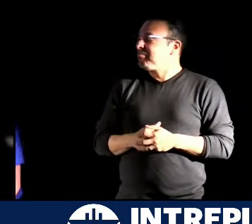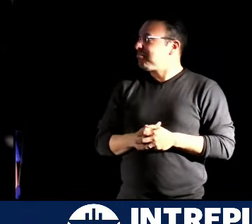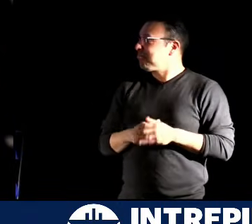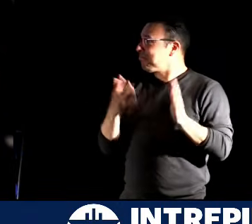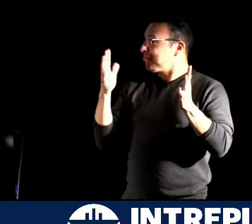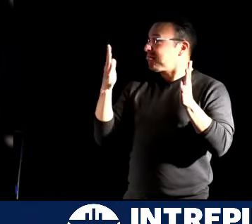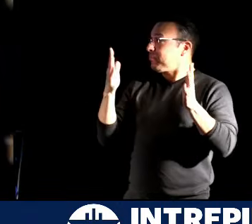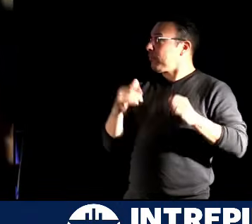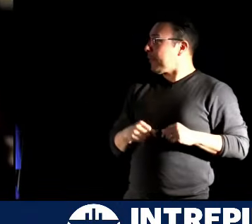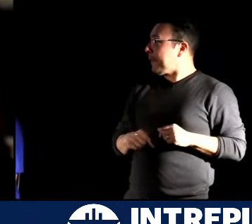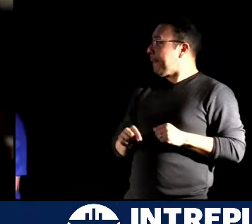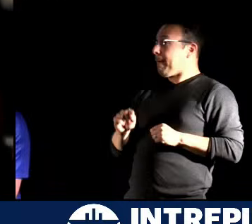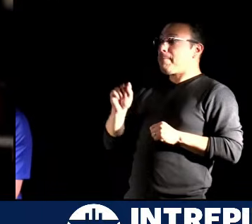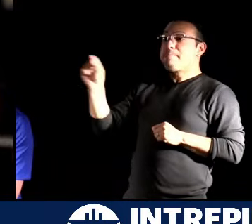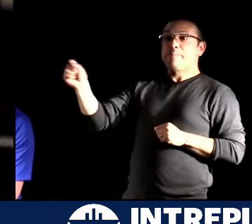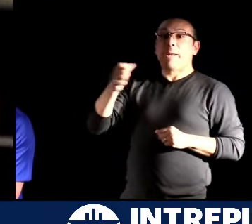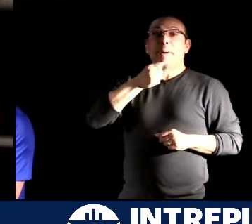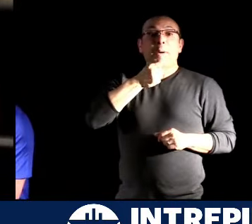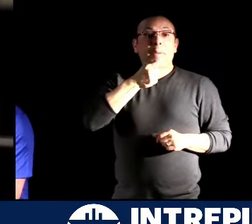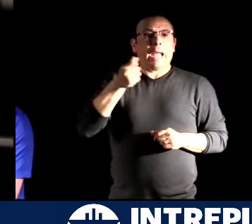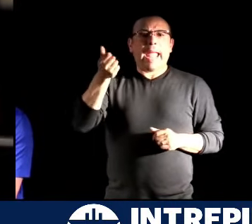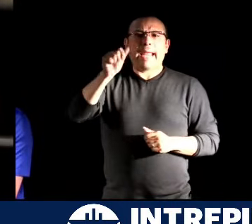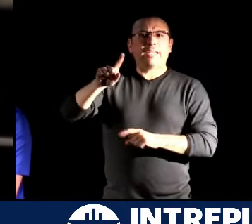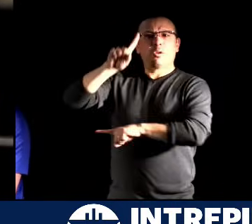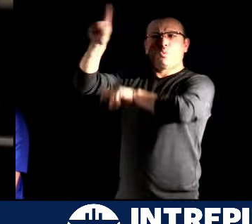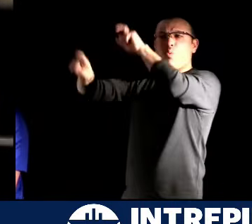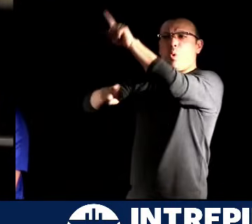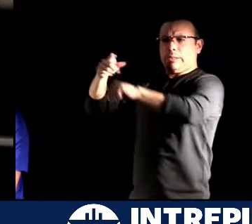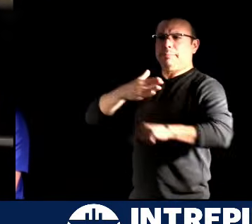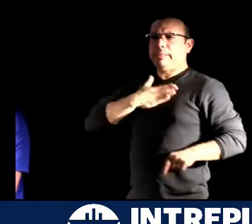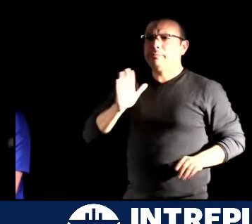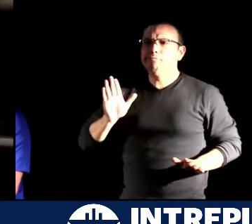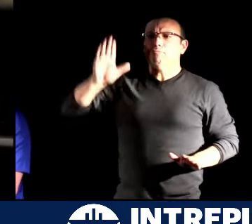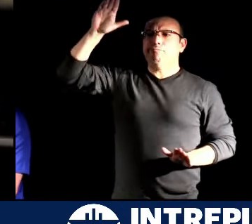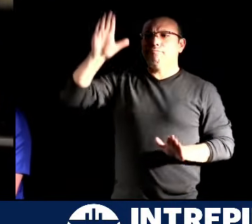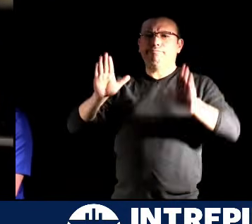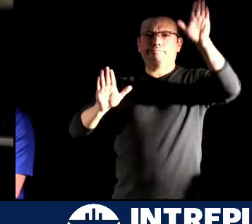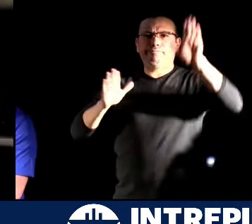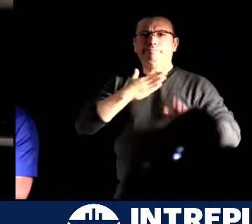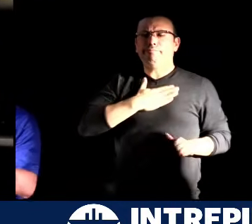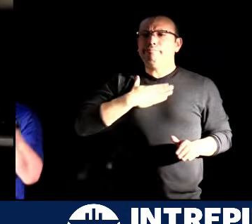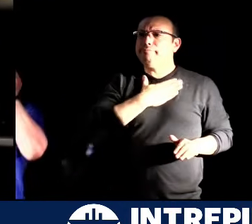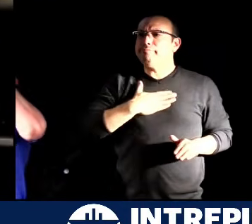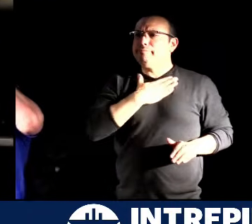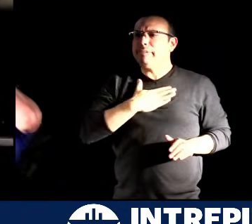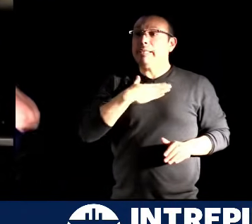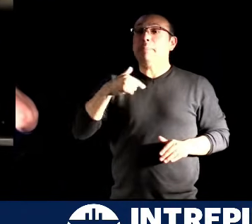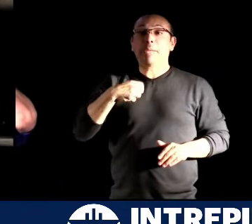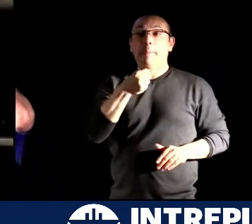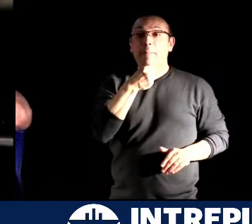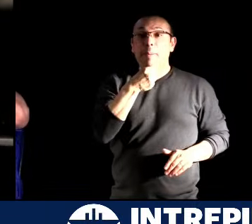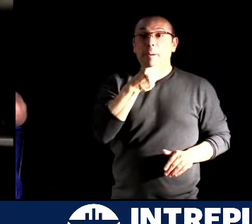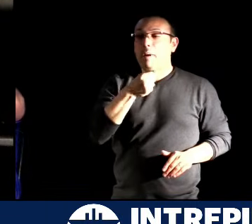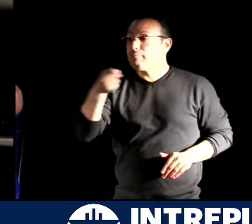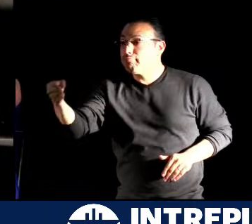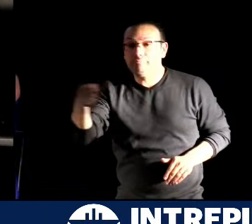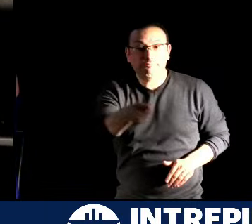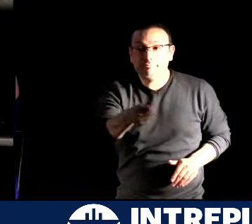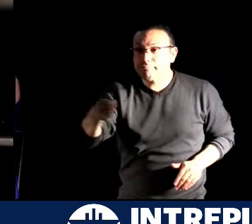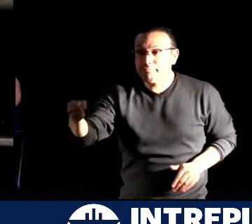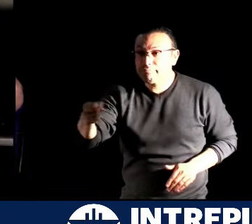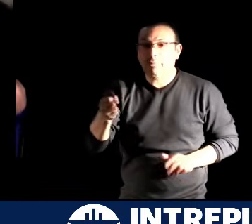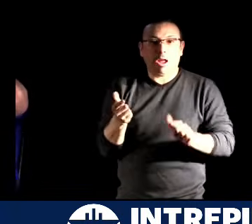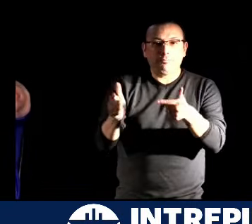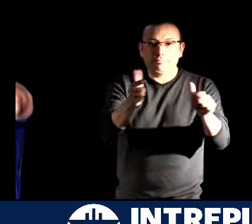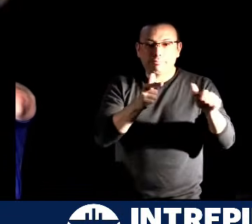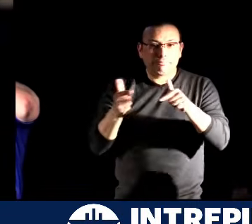All right. Does anyone have any questions for our guests tonight? Please raise your hand up, big and tall. I'm going to come around with a microphone so that everyone can hear